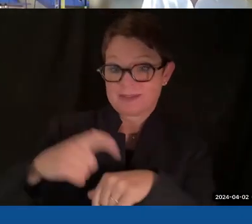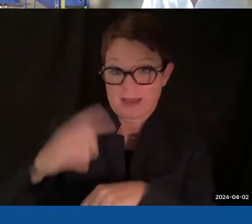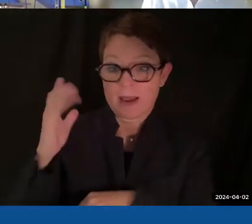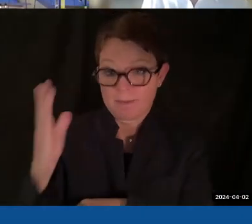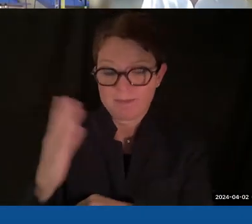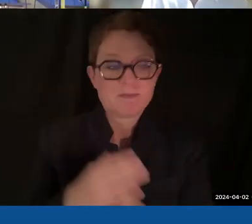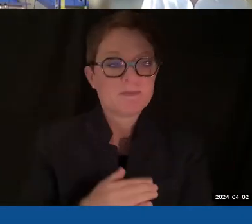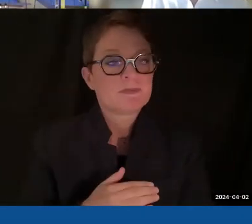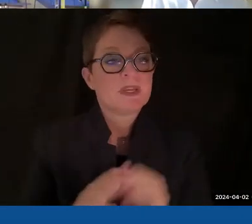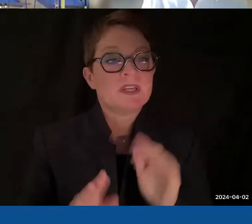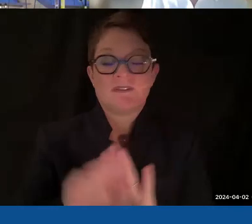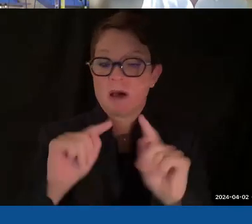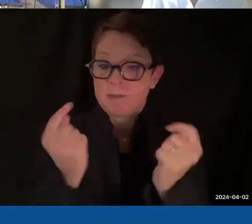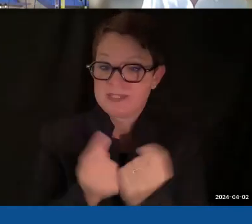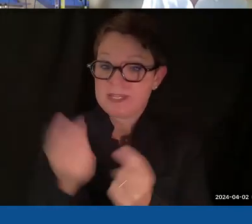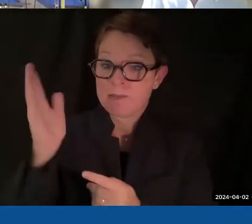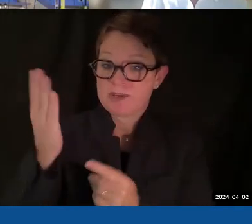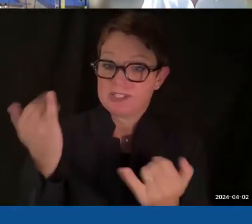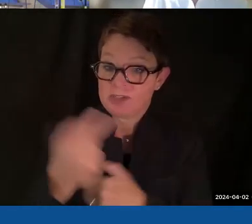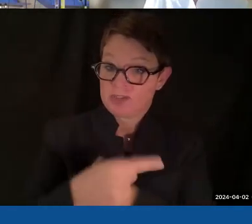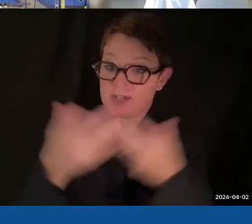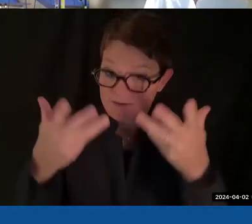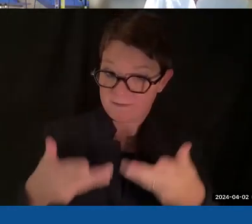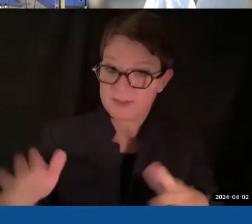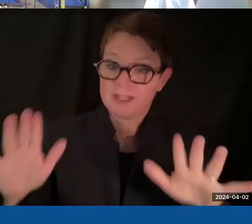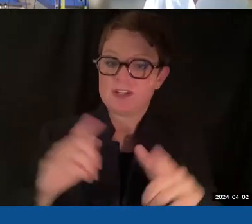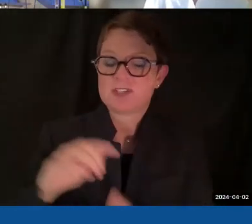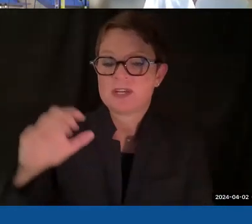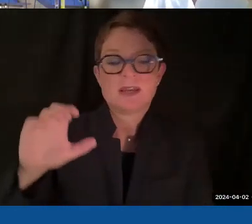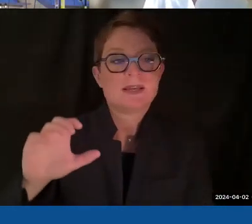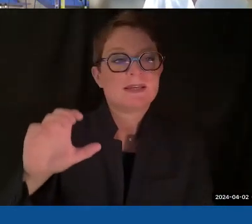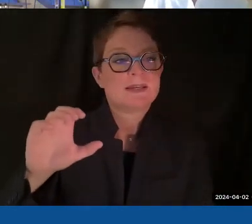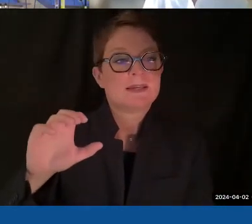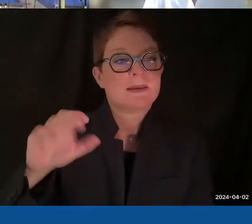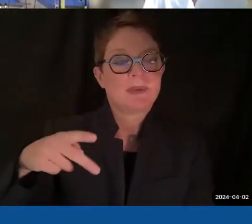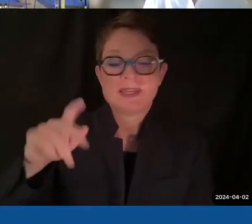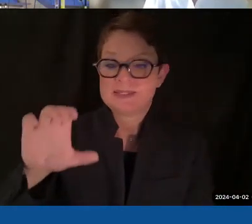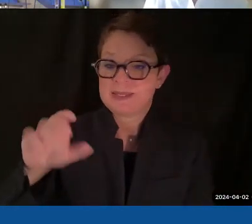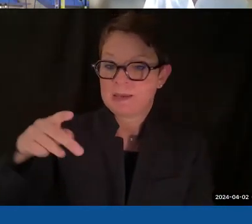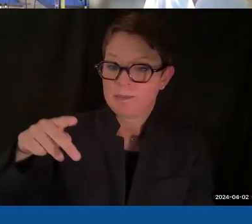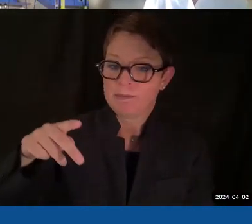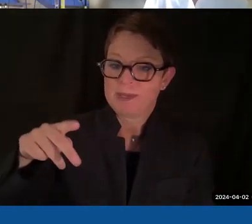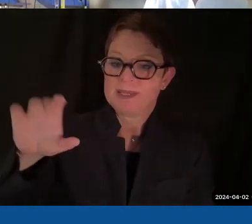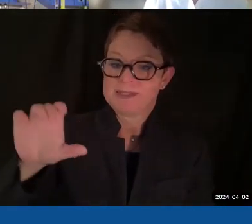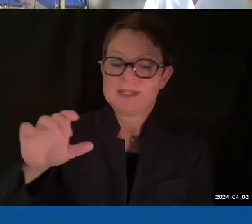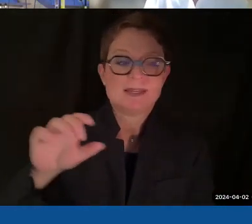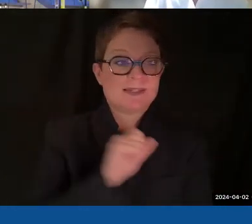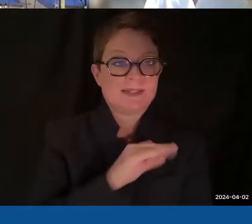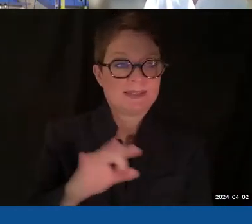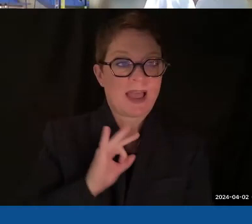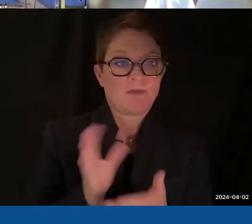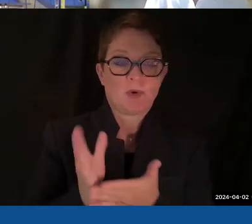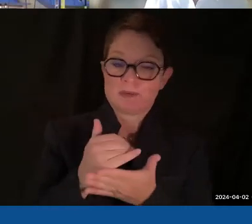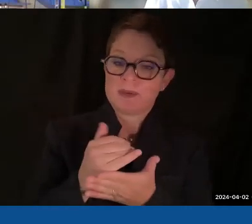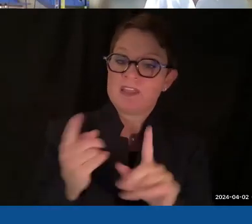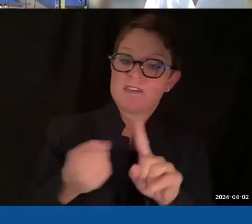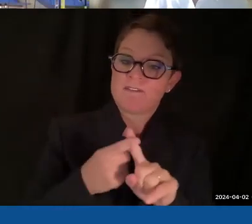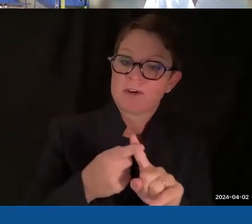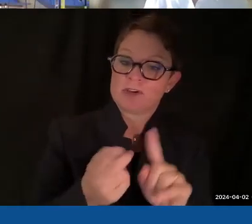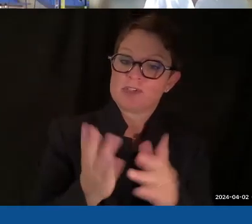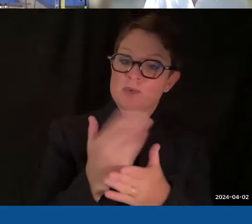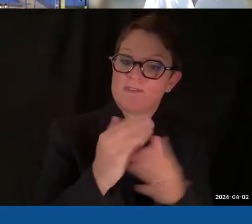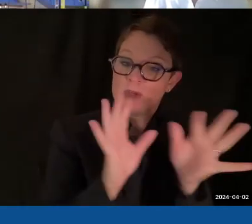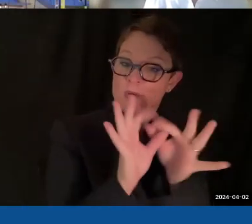After the development team's presentation, PCPC staff will go through a summary of the first review